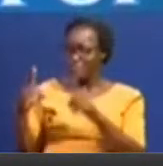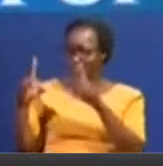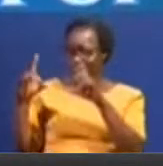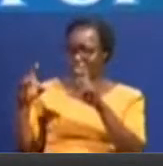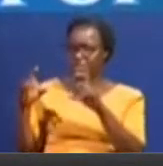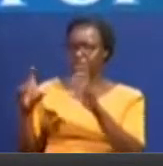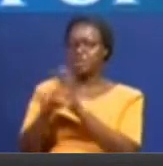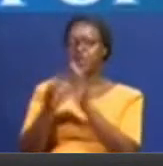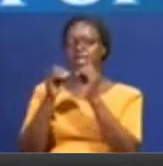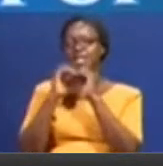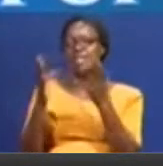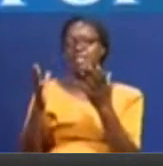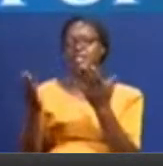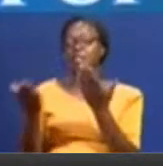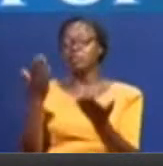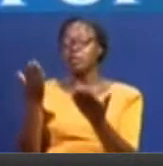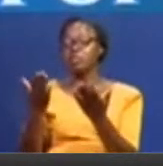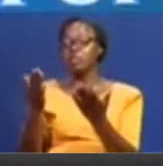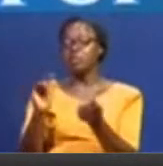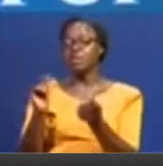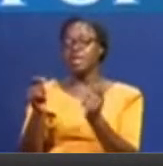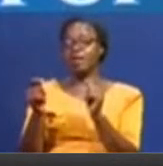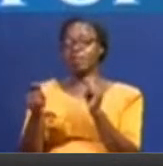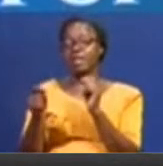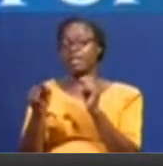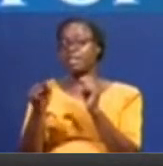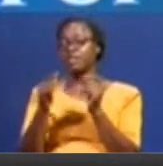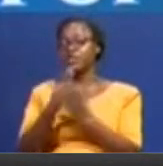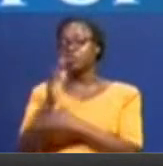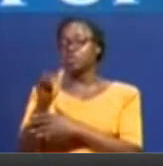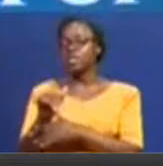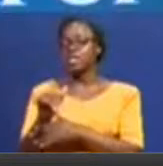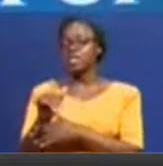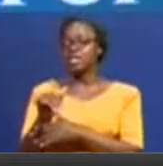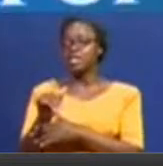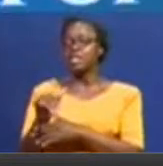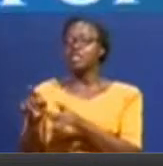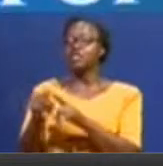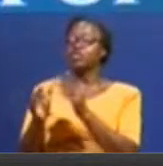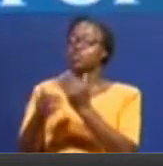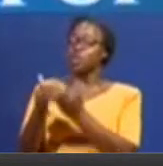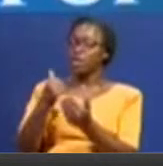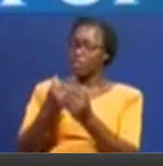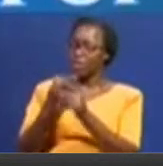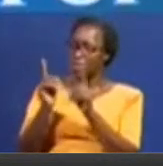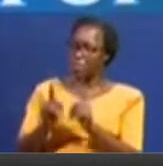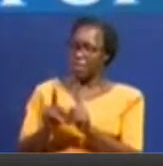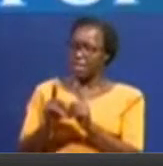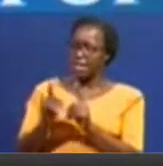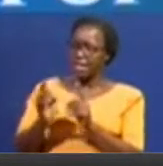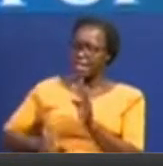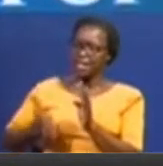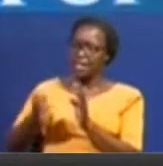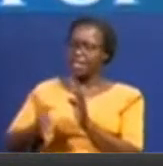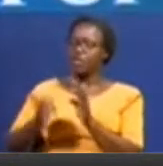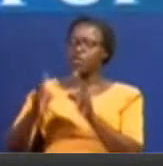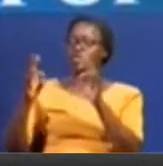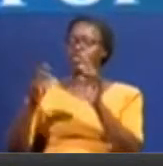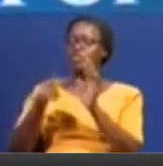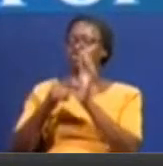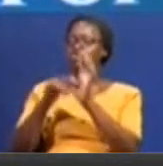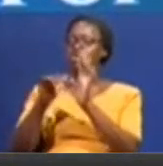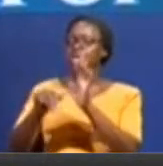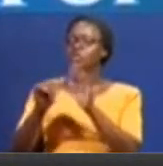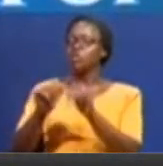no law. Maybe we need to look at amending that to ensure that that is also covered. However, the ethical issues is that you are